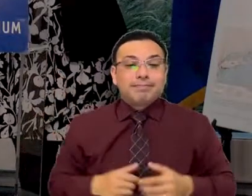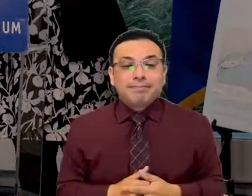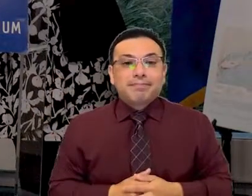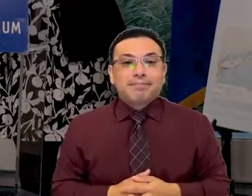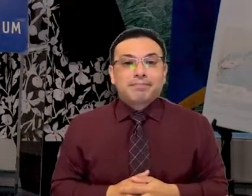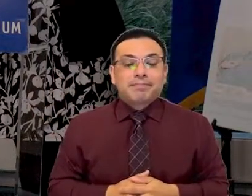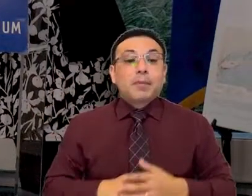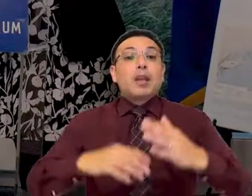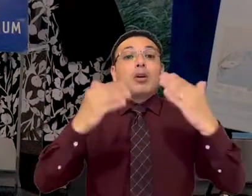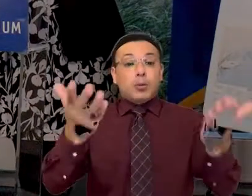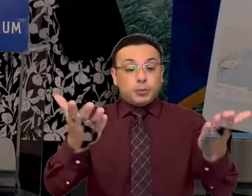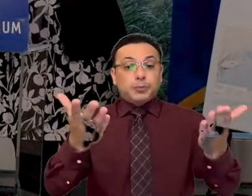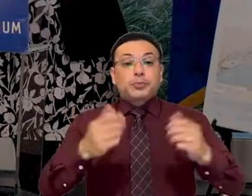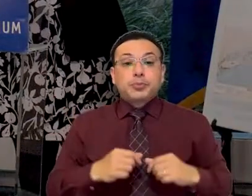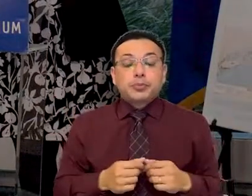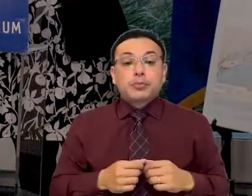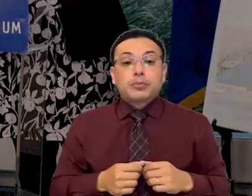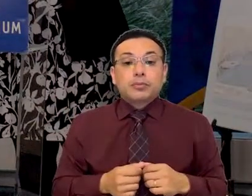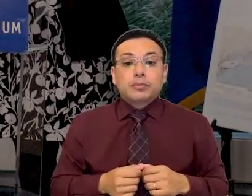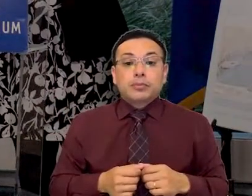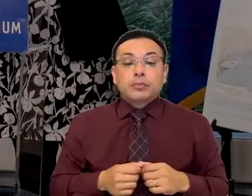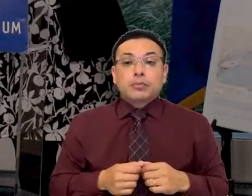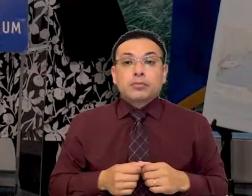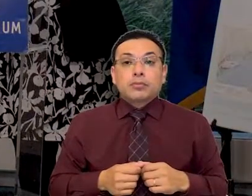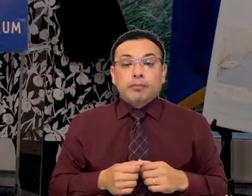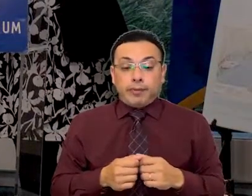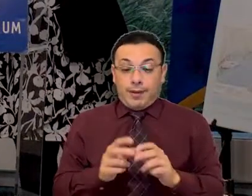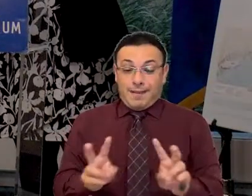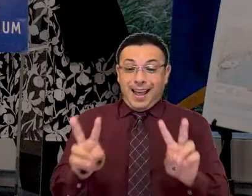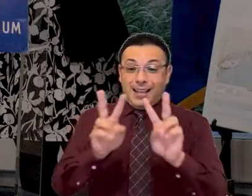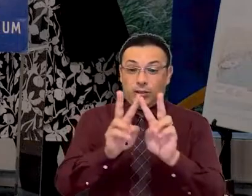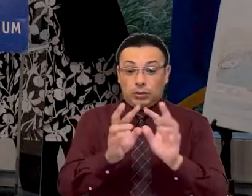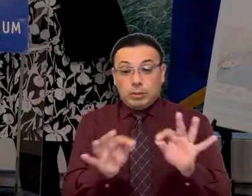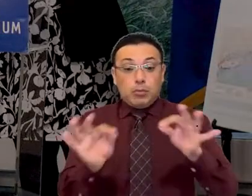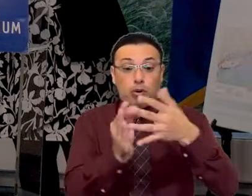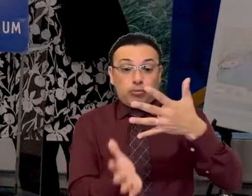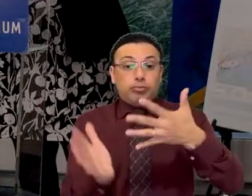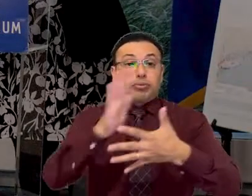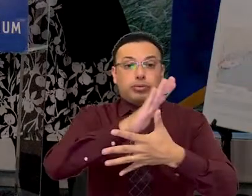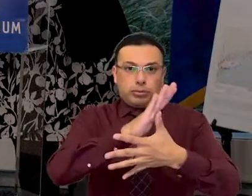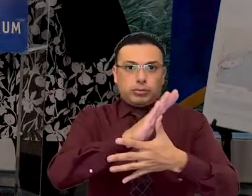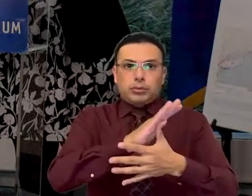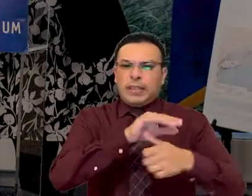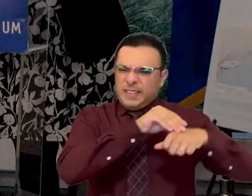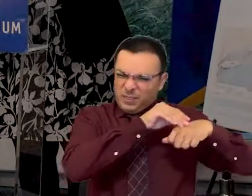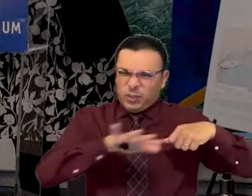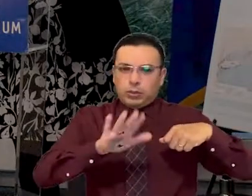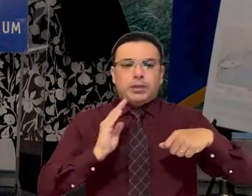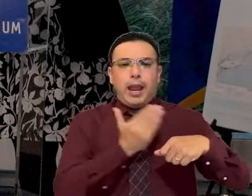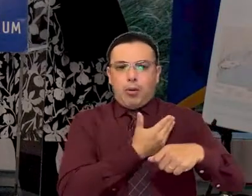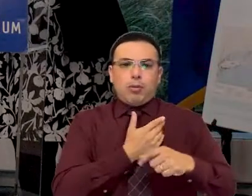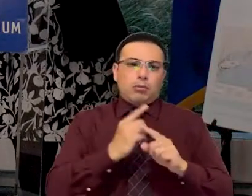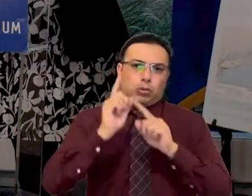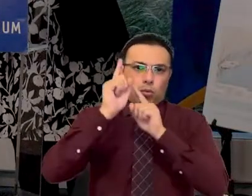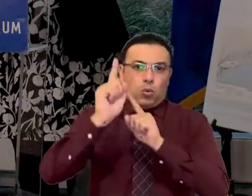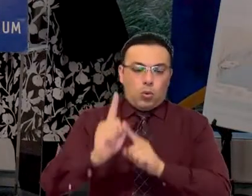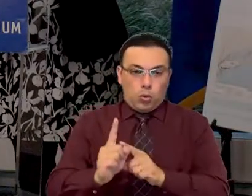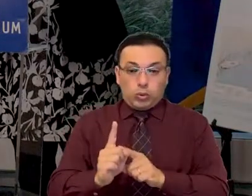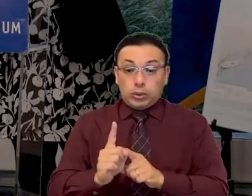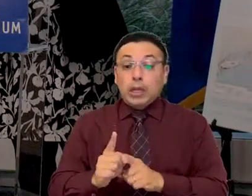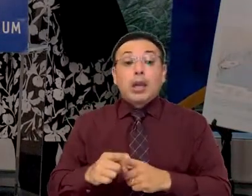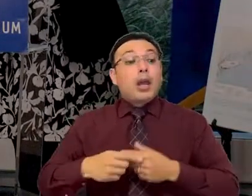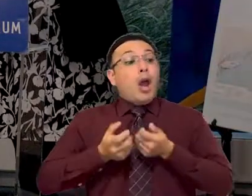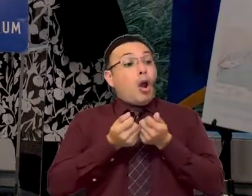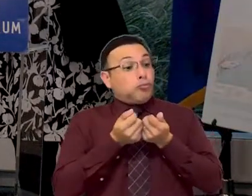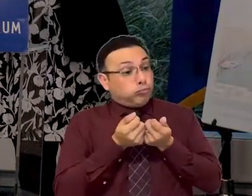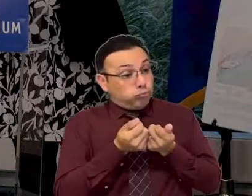So our values really do drive our community-based development model, and for us, how we deliver is just as important as